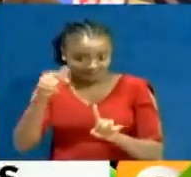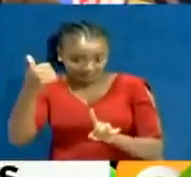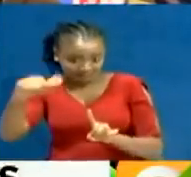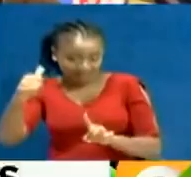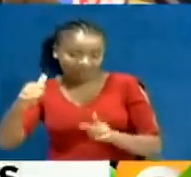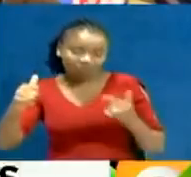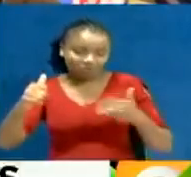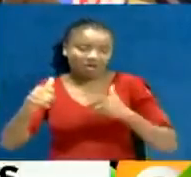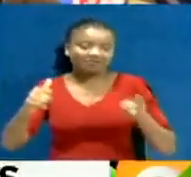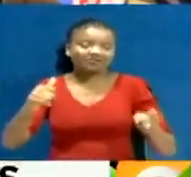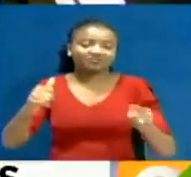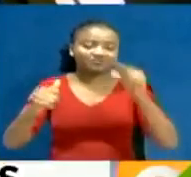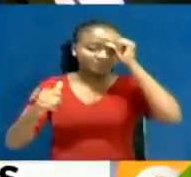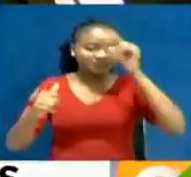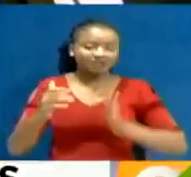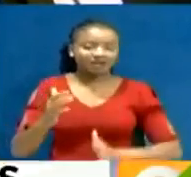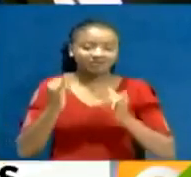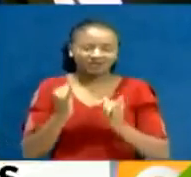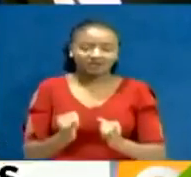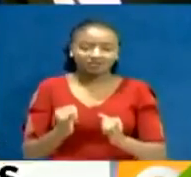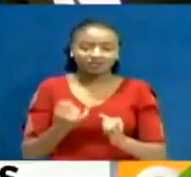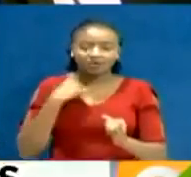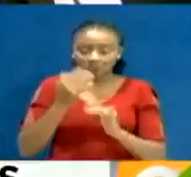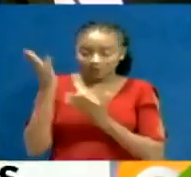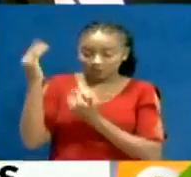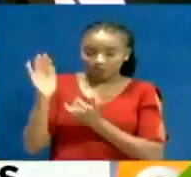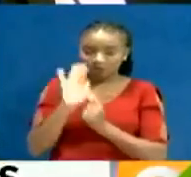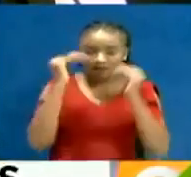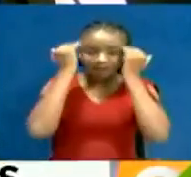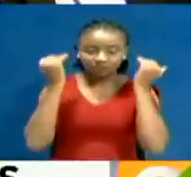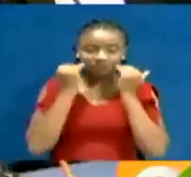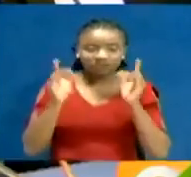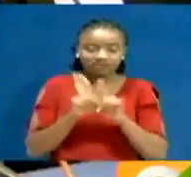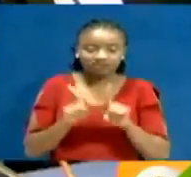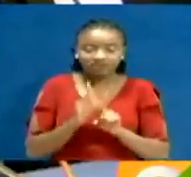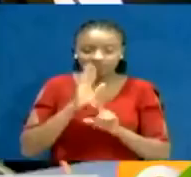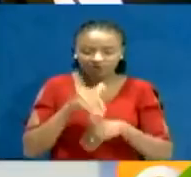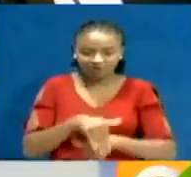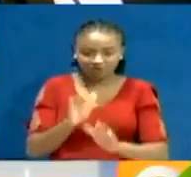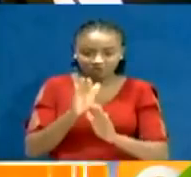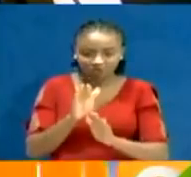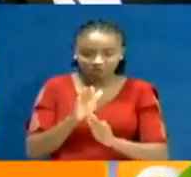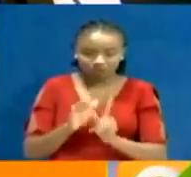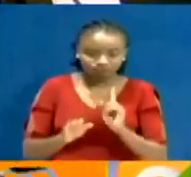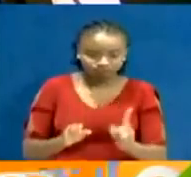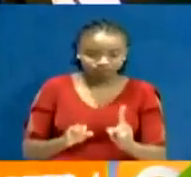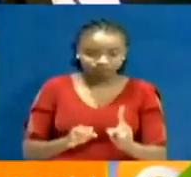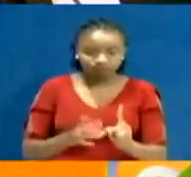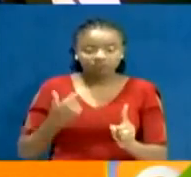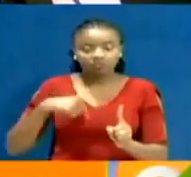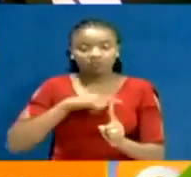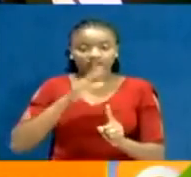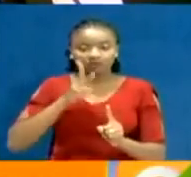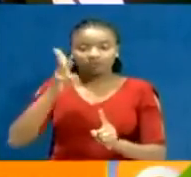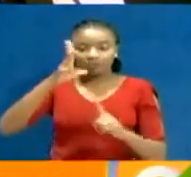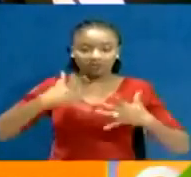we have a duly sworn in governor. It's our prayers that the judiciary will also uphold the same. That way, as Wajir